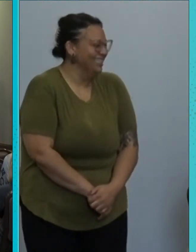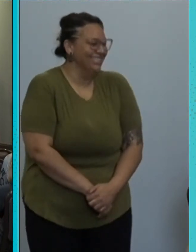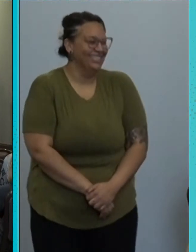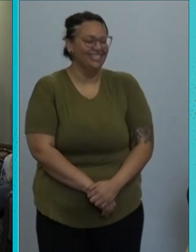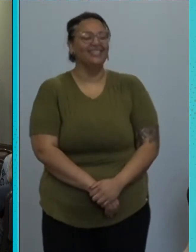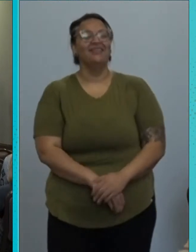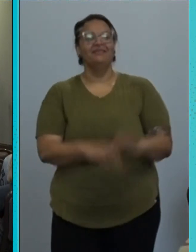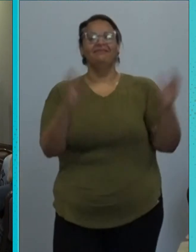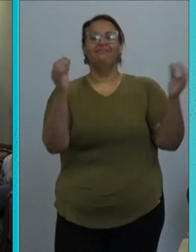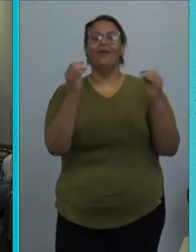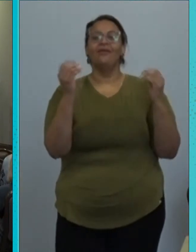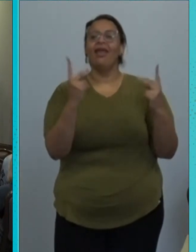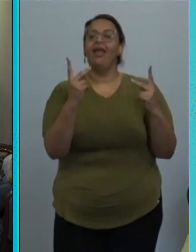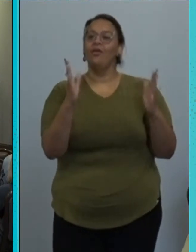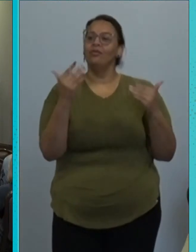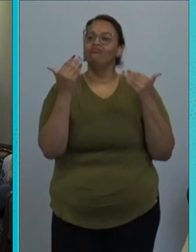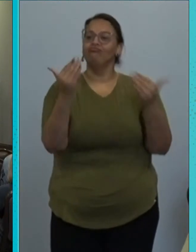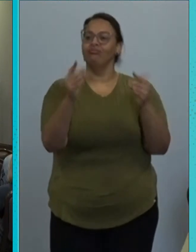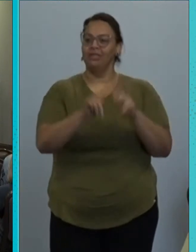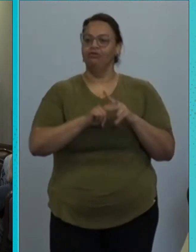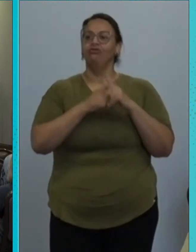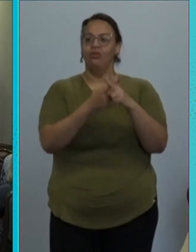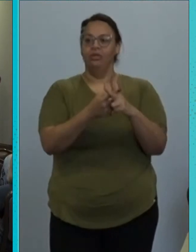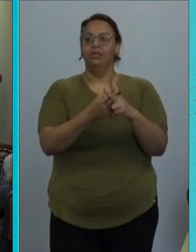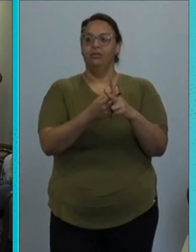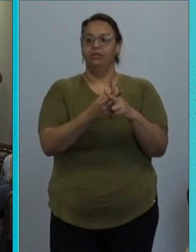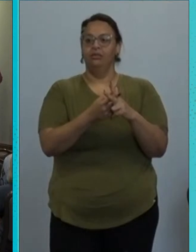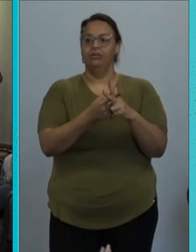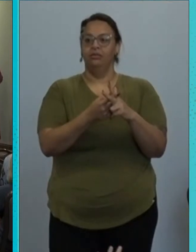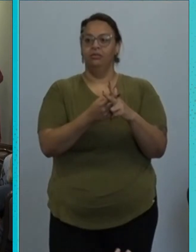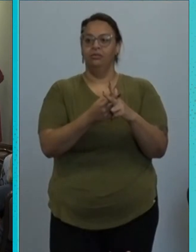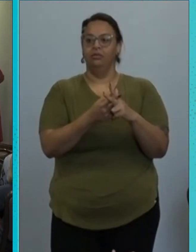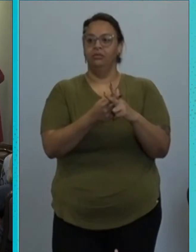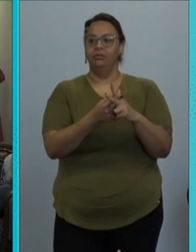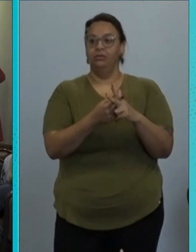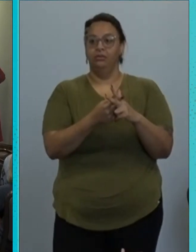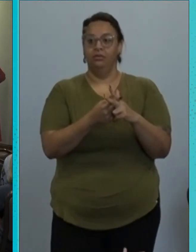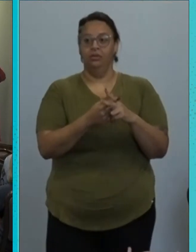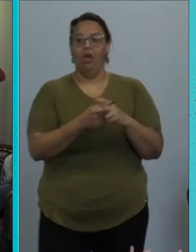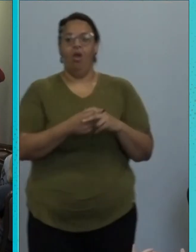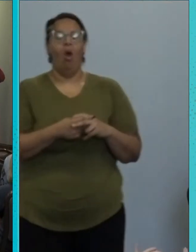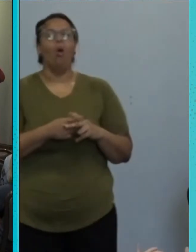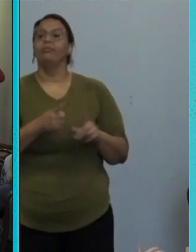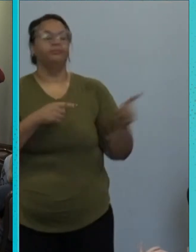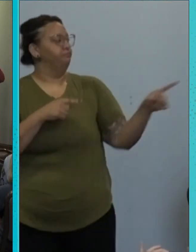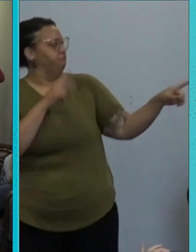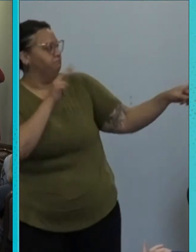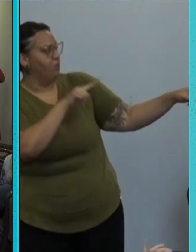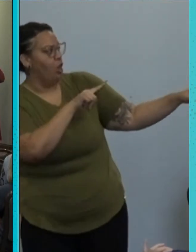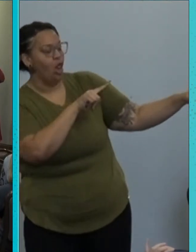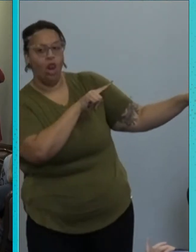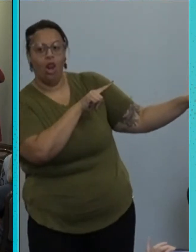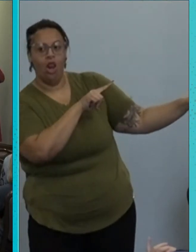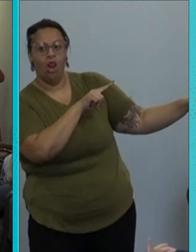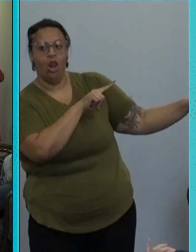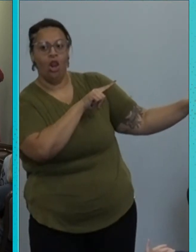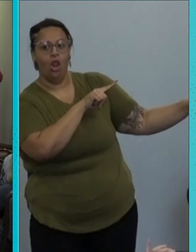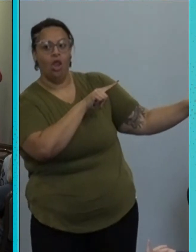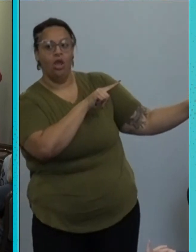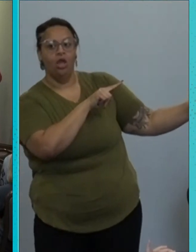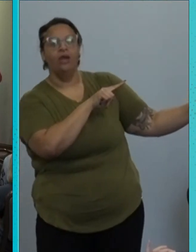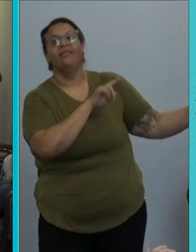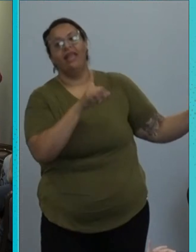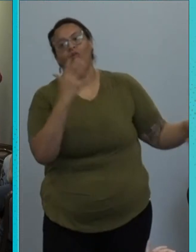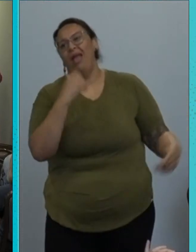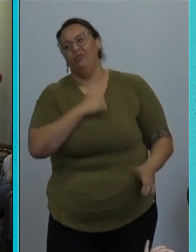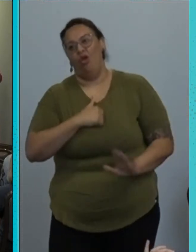get started. So to start our panel discussion, I would love it if everybody up here would introduce themselves so everybody